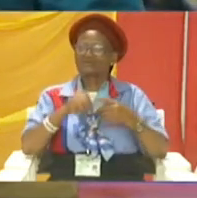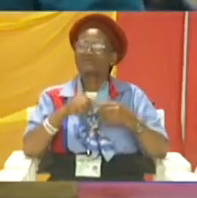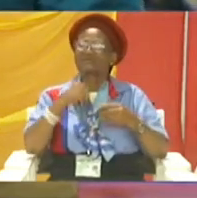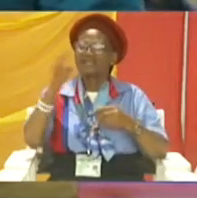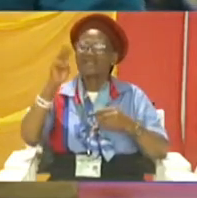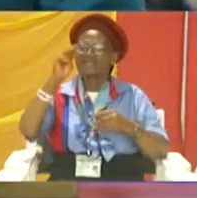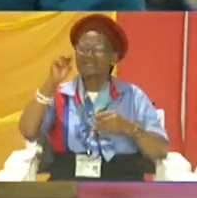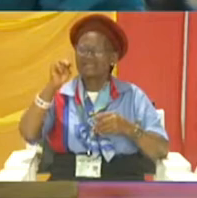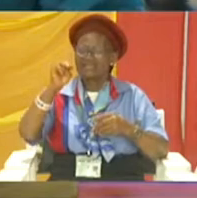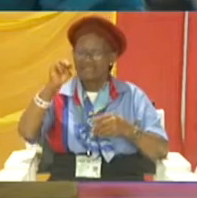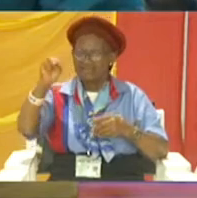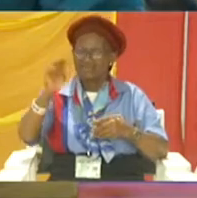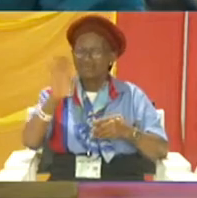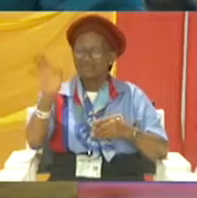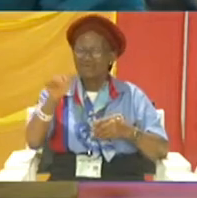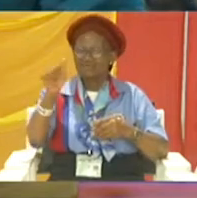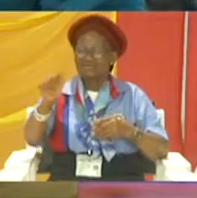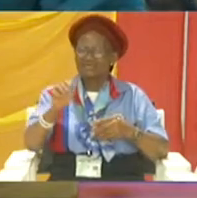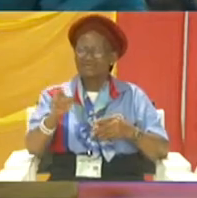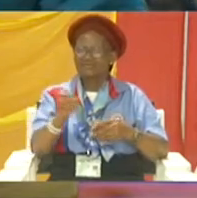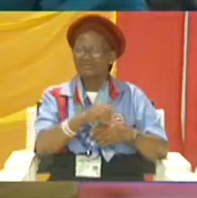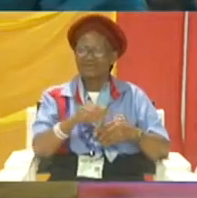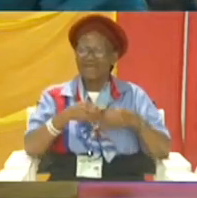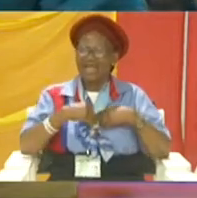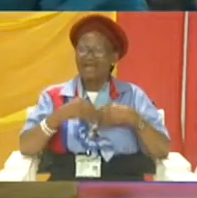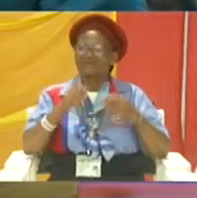already declared a year of